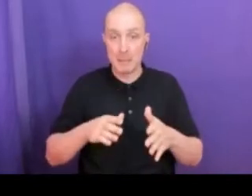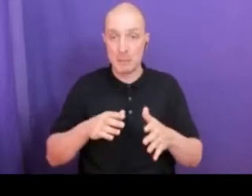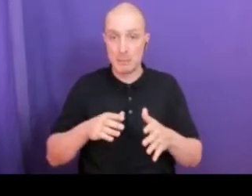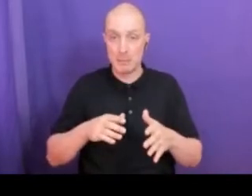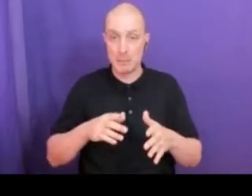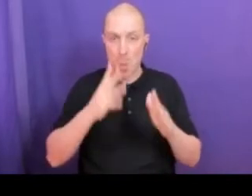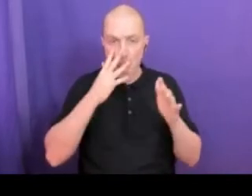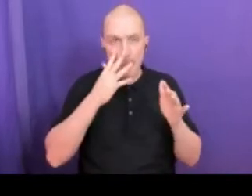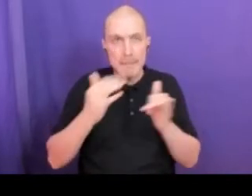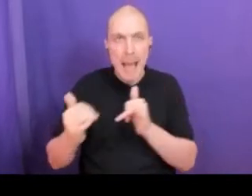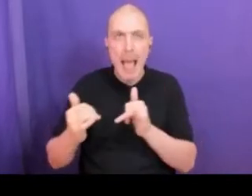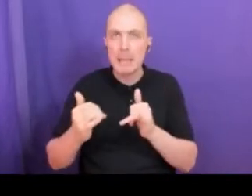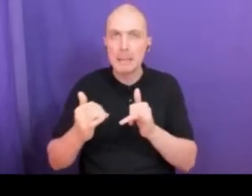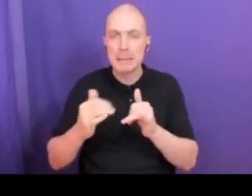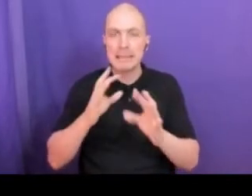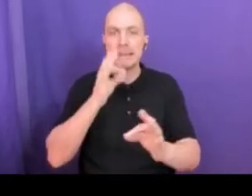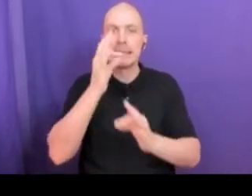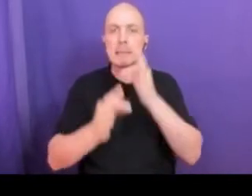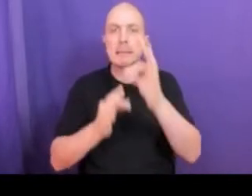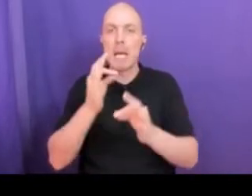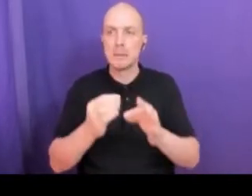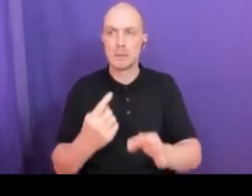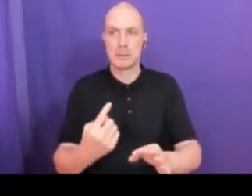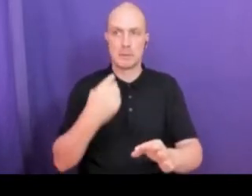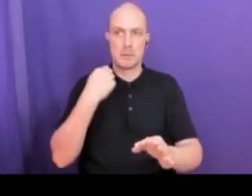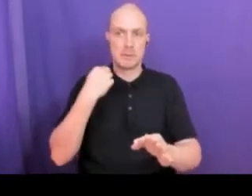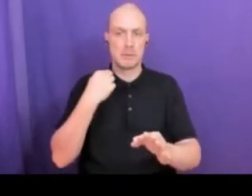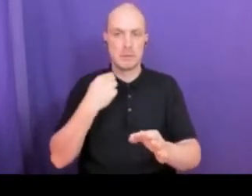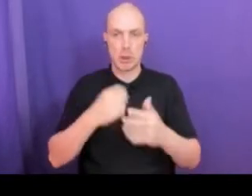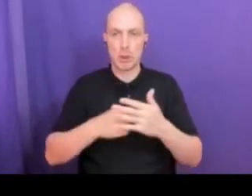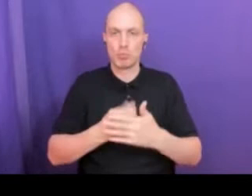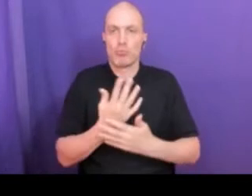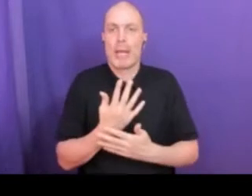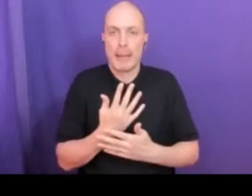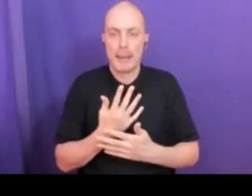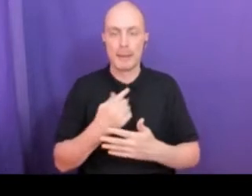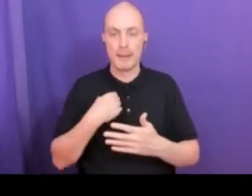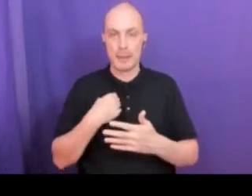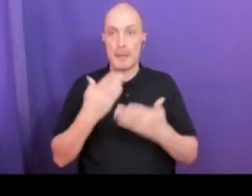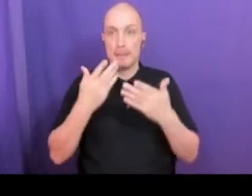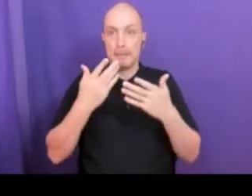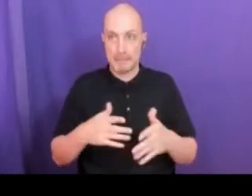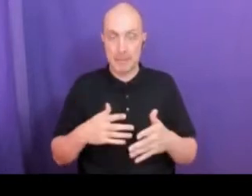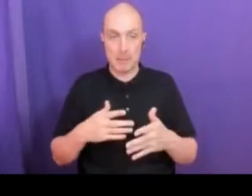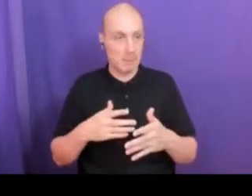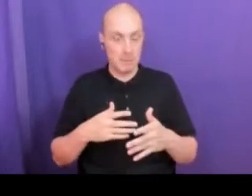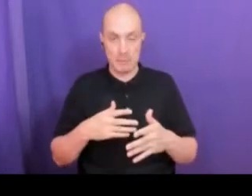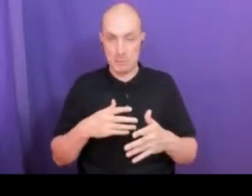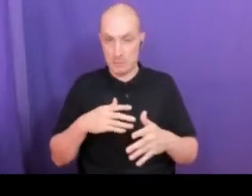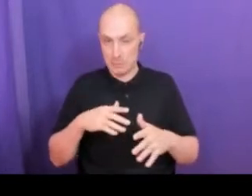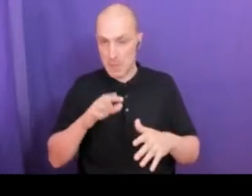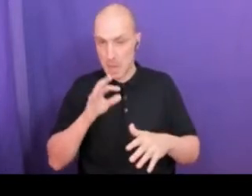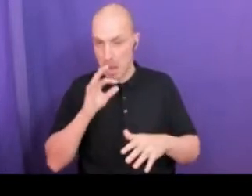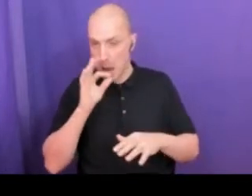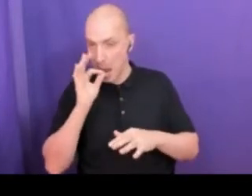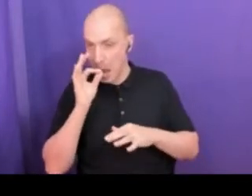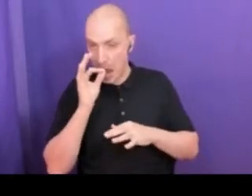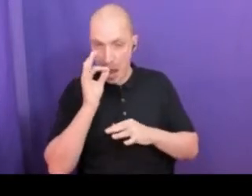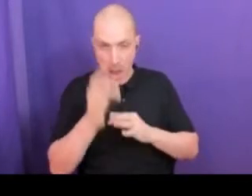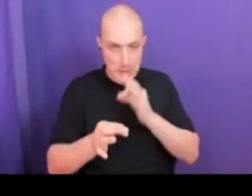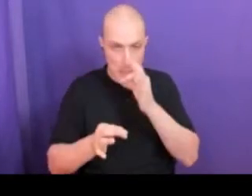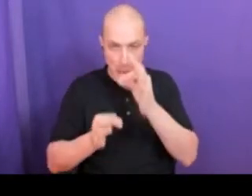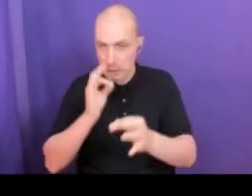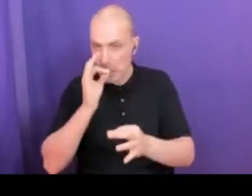of this year, I think it was, and that really informed the national rollout. We asked a ton of different kinds of questions, figured out which ones were the most important